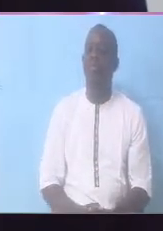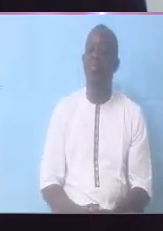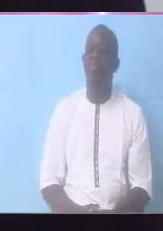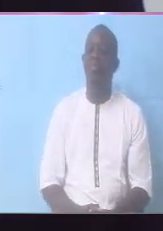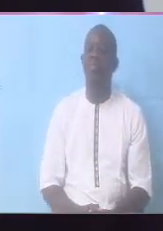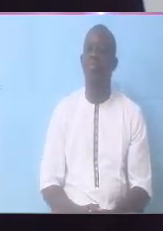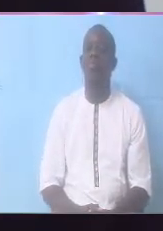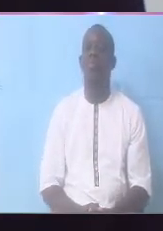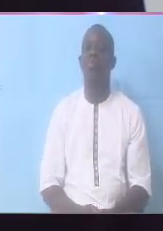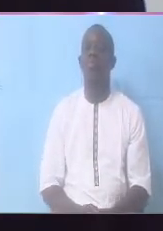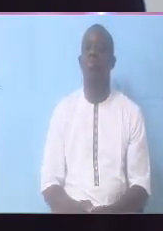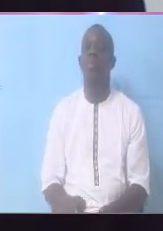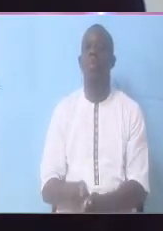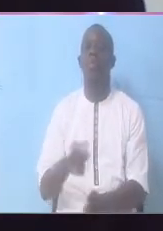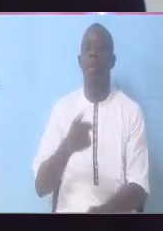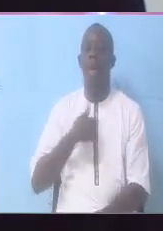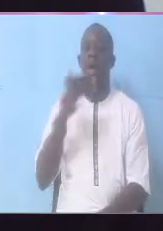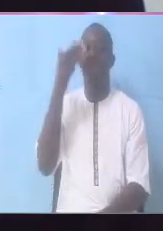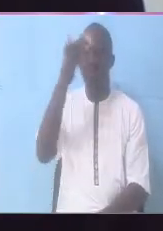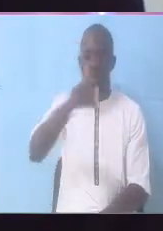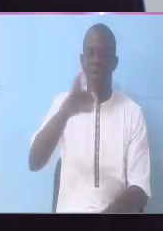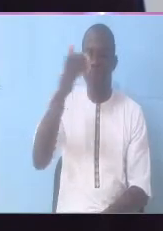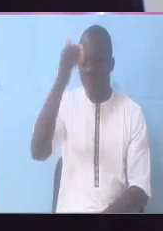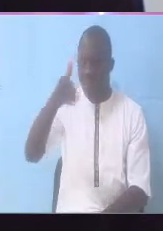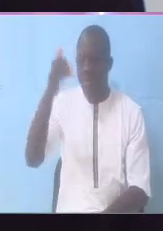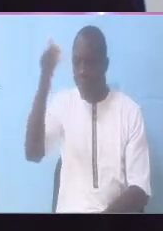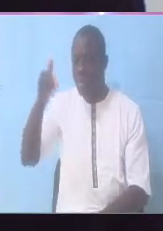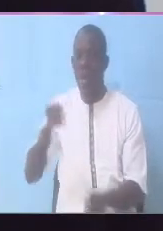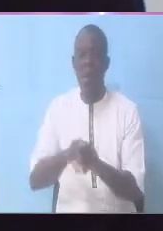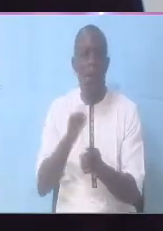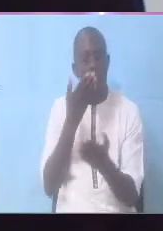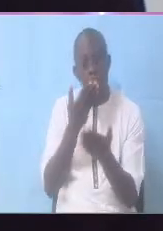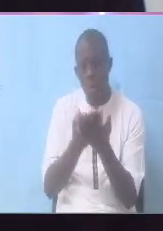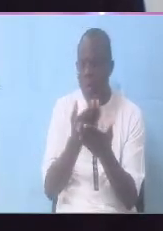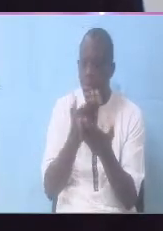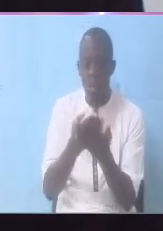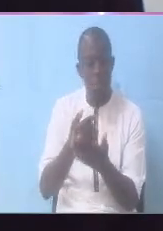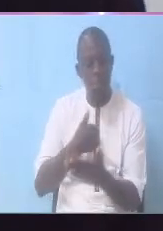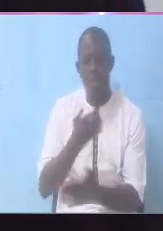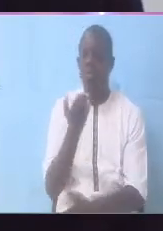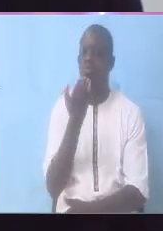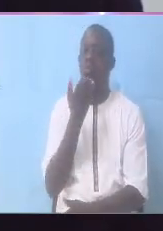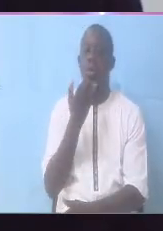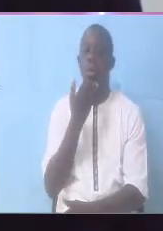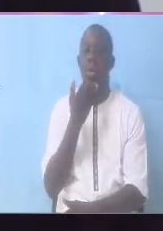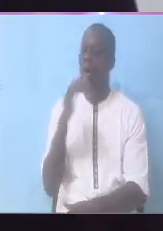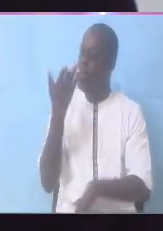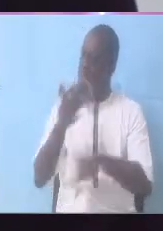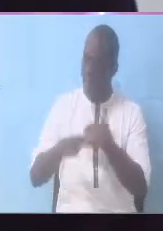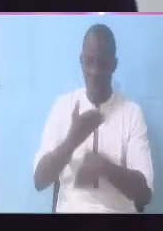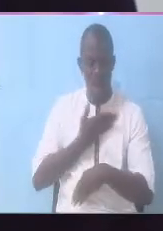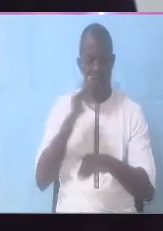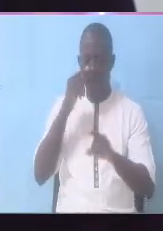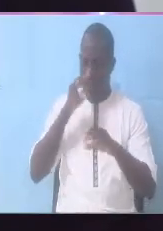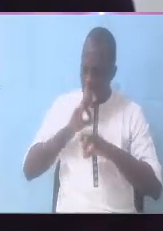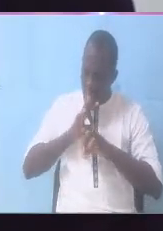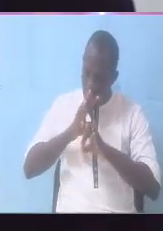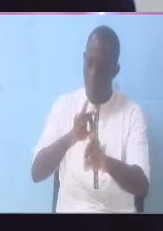And I went to them and pleaded and said, I'm very sorry, this is never my intention and I don't want to be part of this.